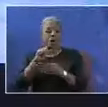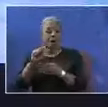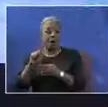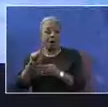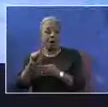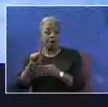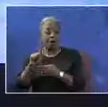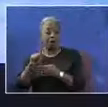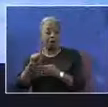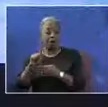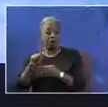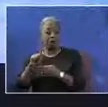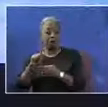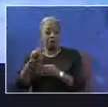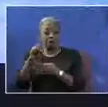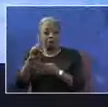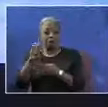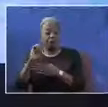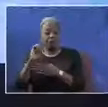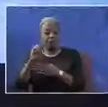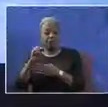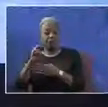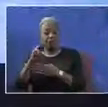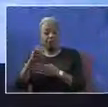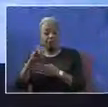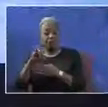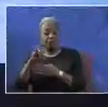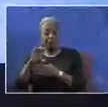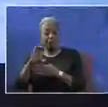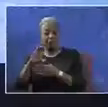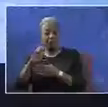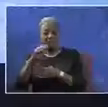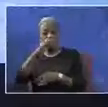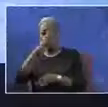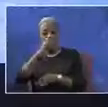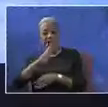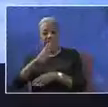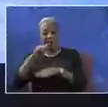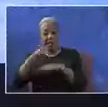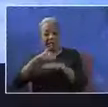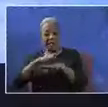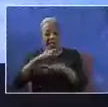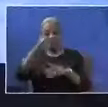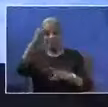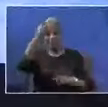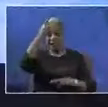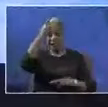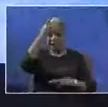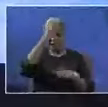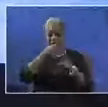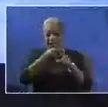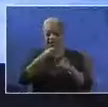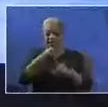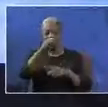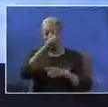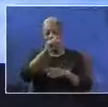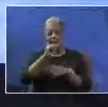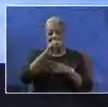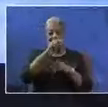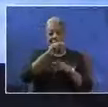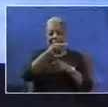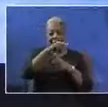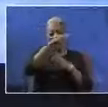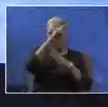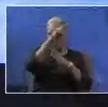it was a pandemic. So God sent a pandemic in Israel from Dan to Beersheba, and